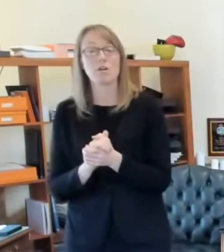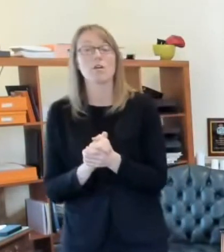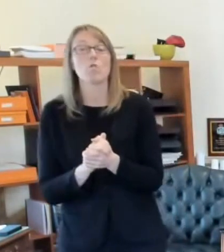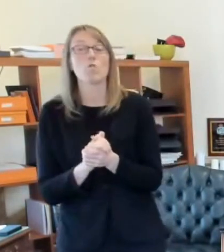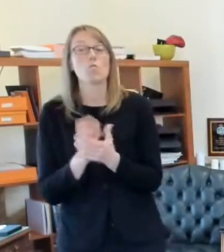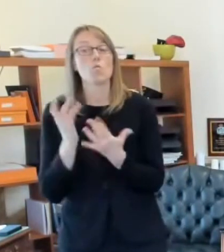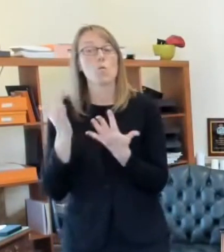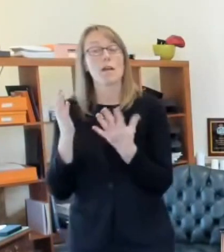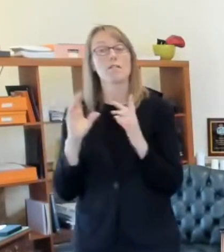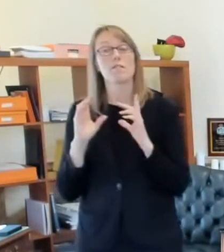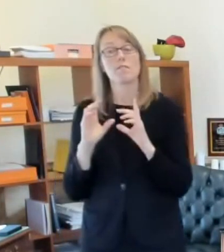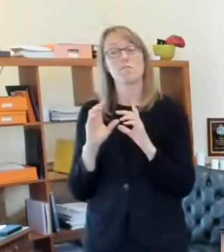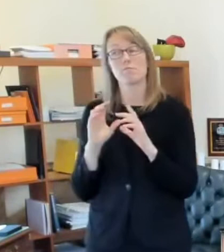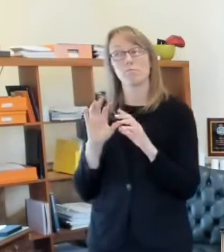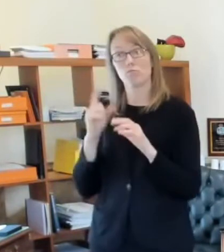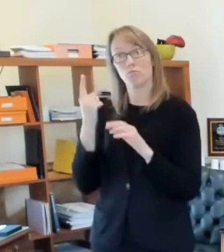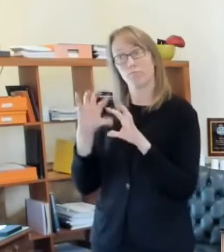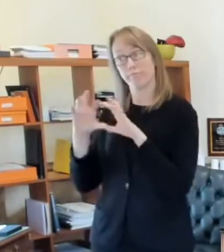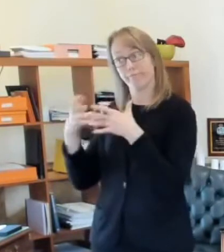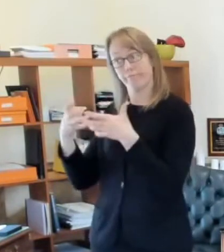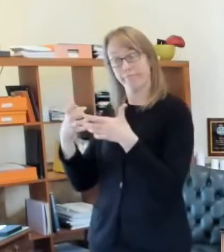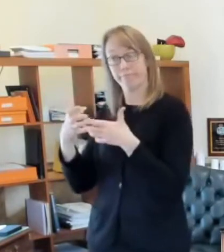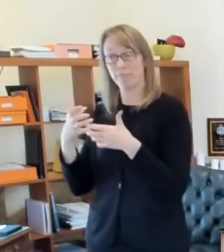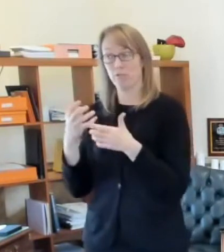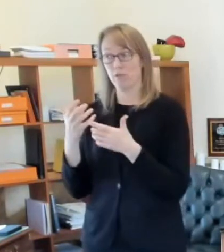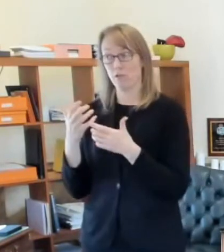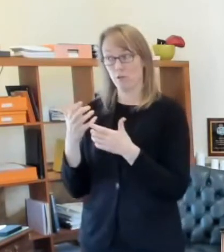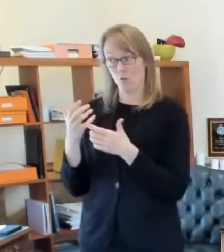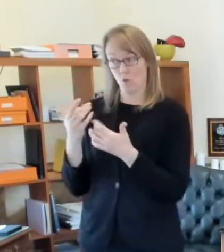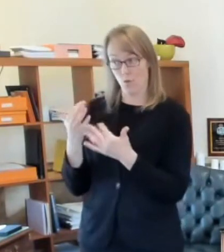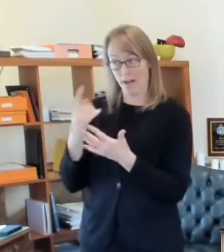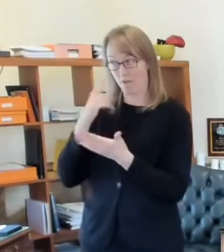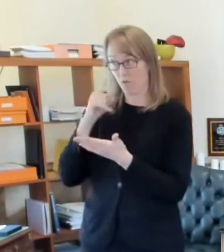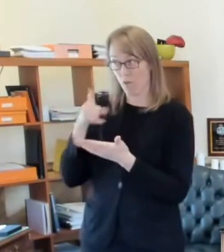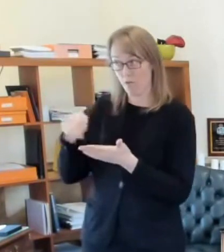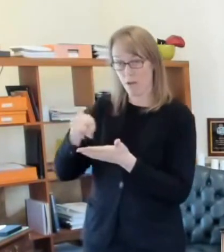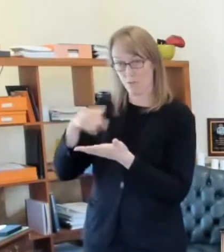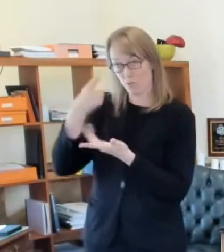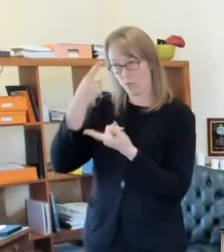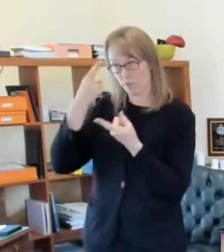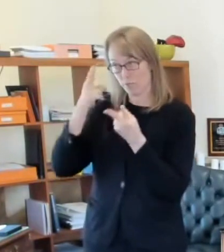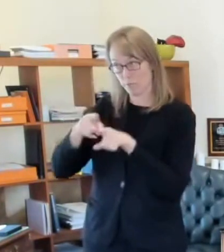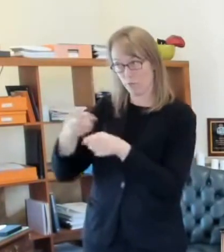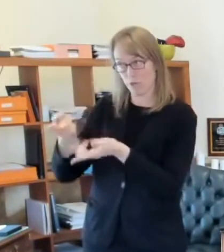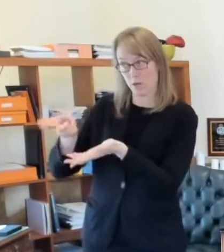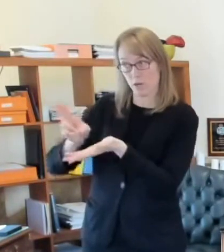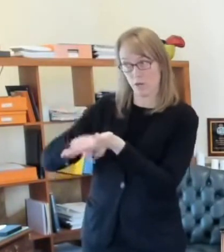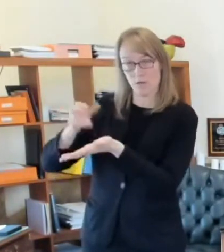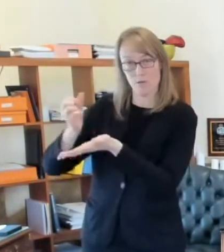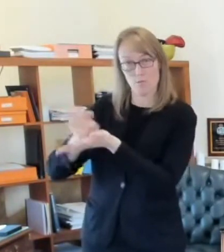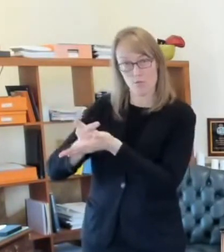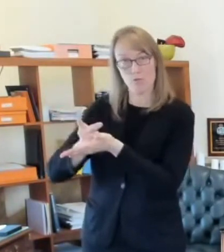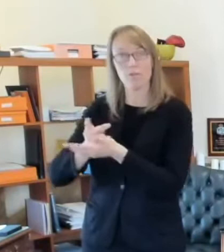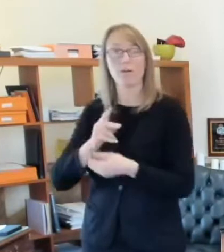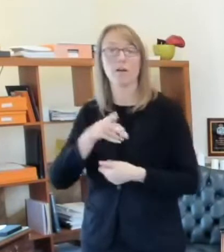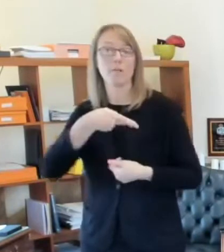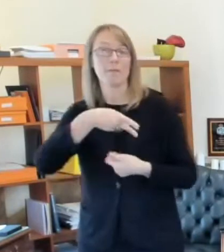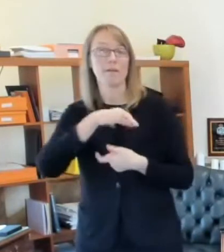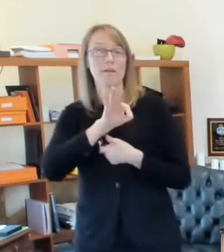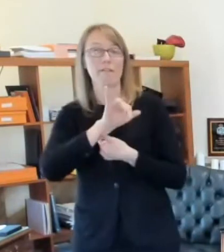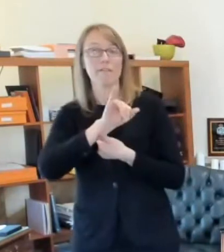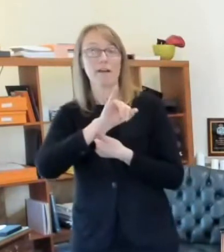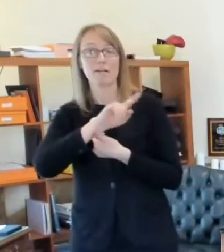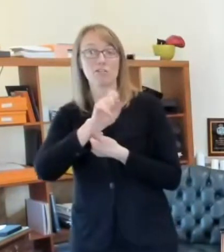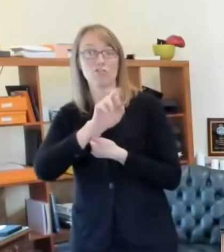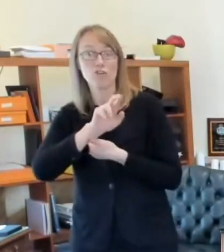vaccine, and then Moderna is coming right behind that. Johnson & Johnson has one, and AstraZeneca. So the vaccines are